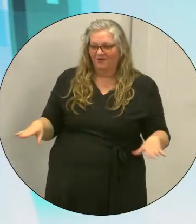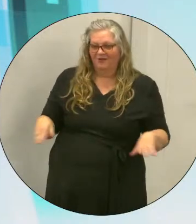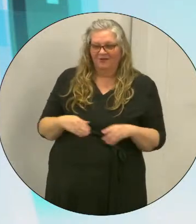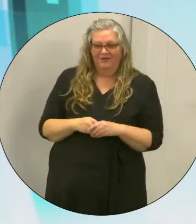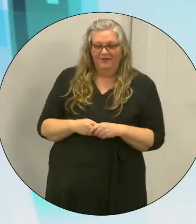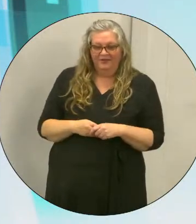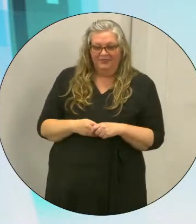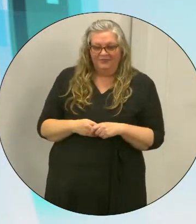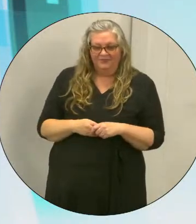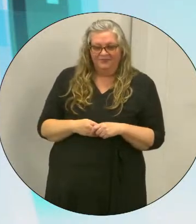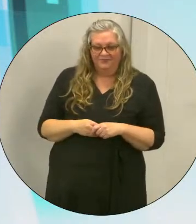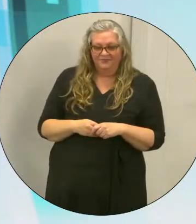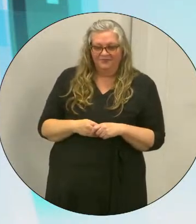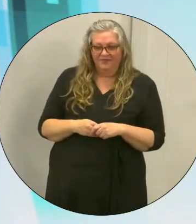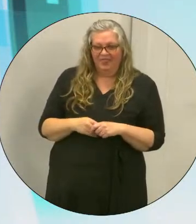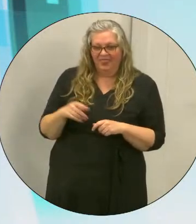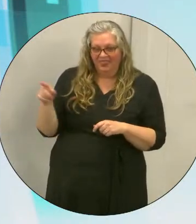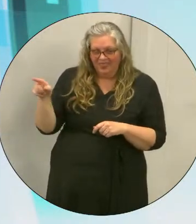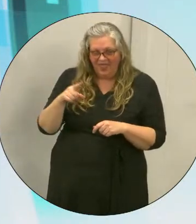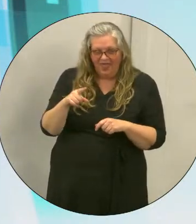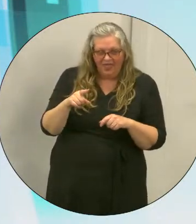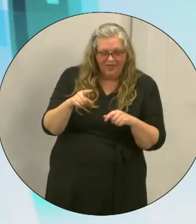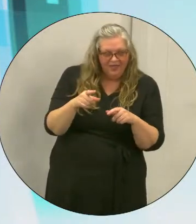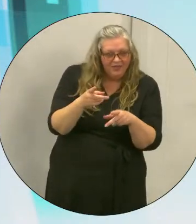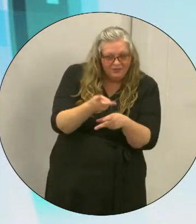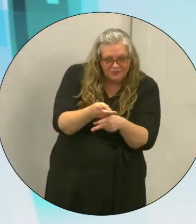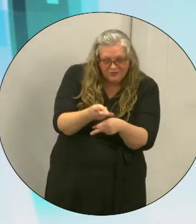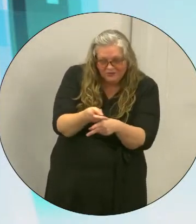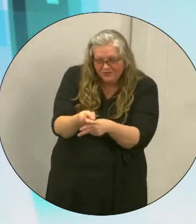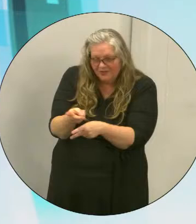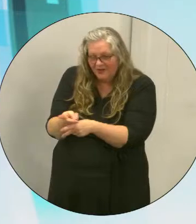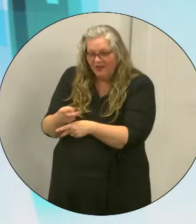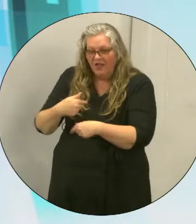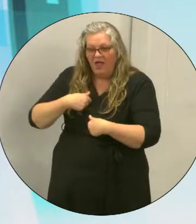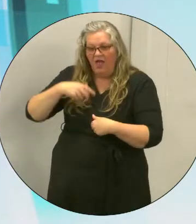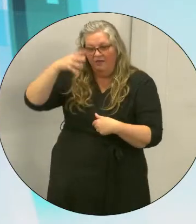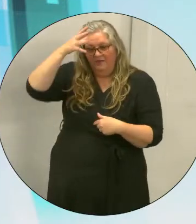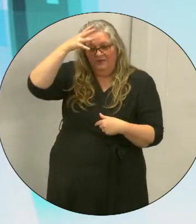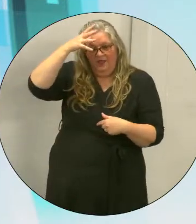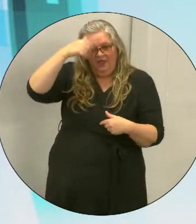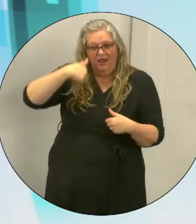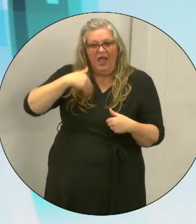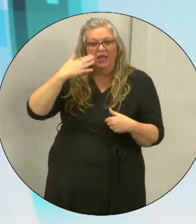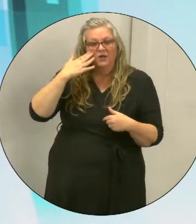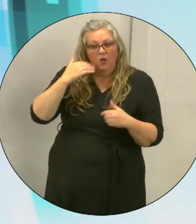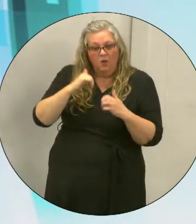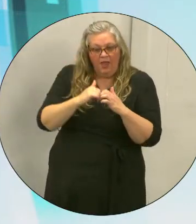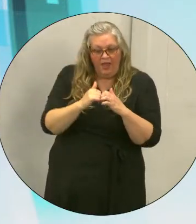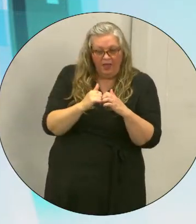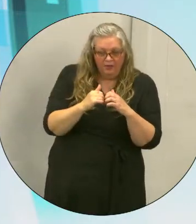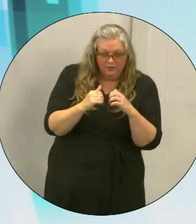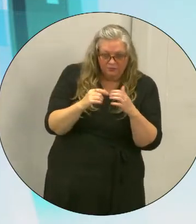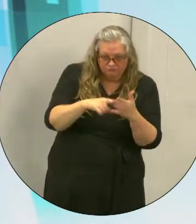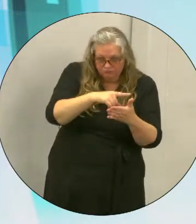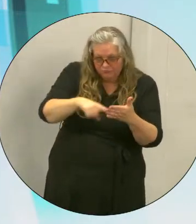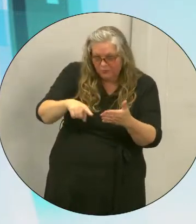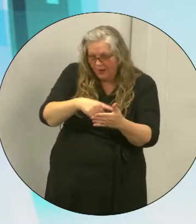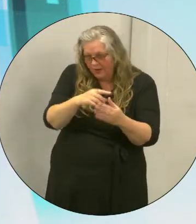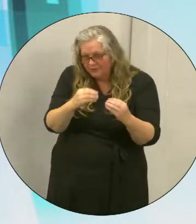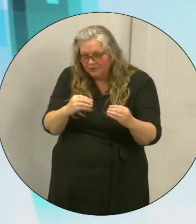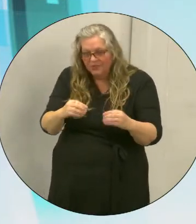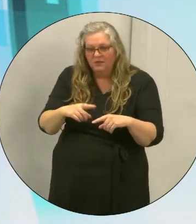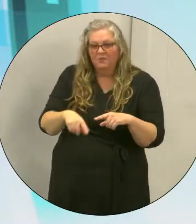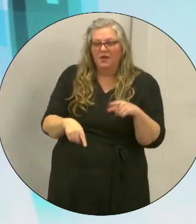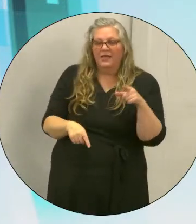mothers, they are the nurturers. As a father, I know how to do the correction. I know how to give the correction. But he is